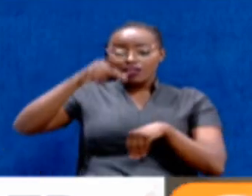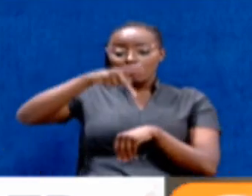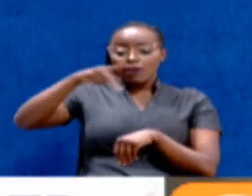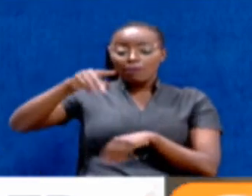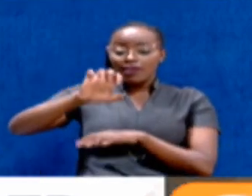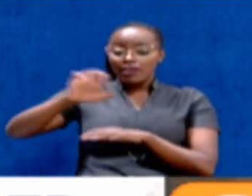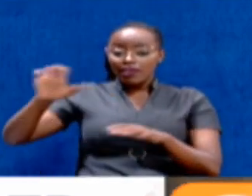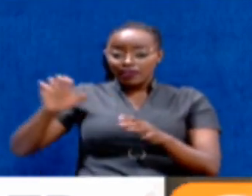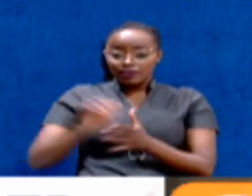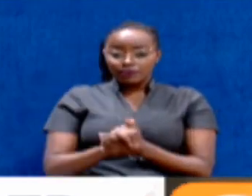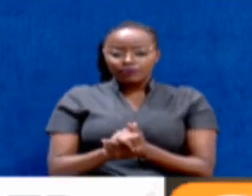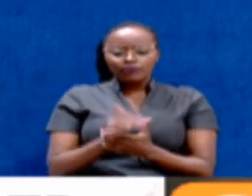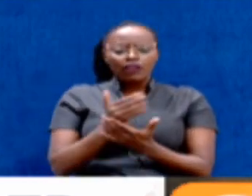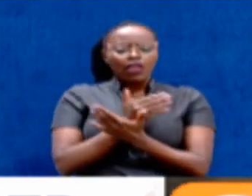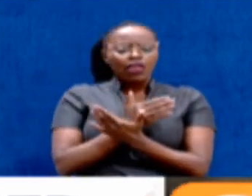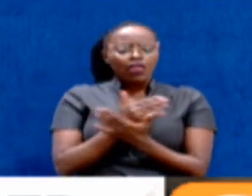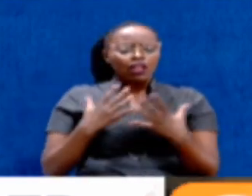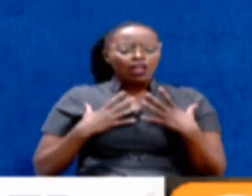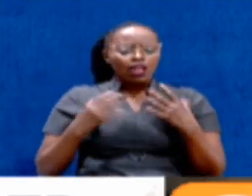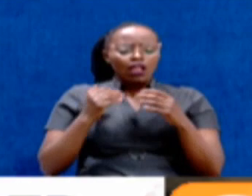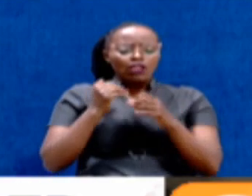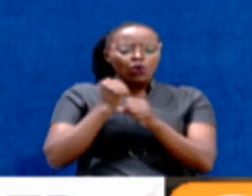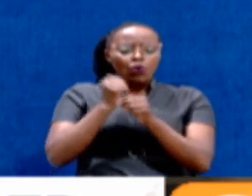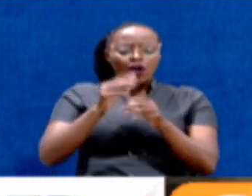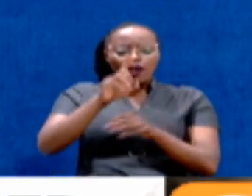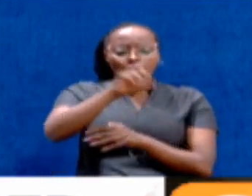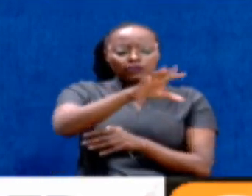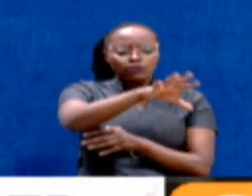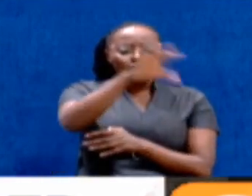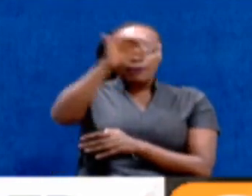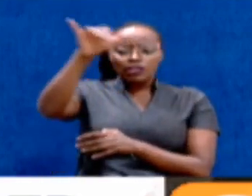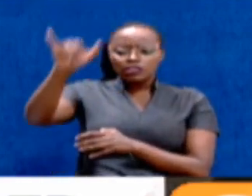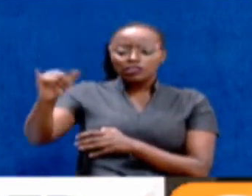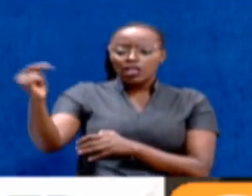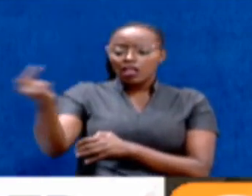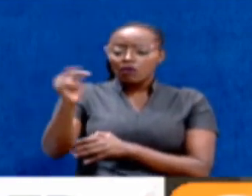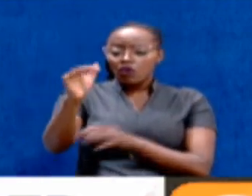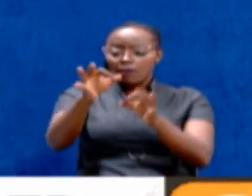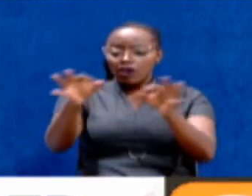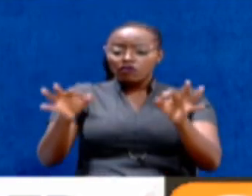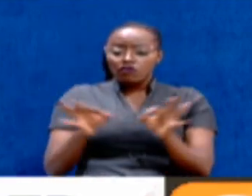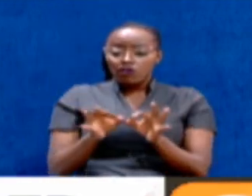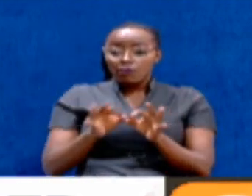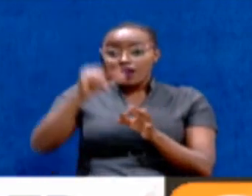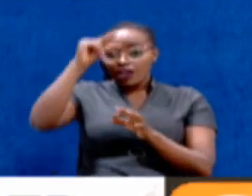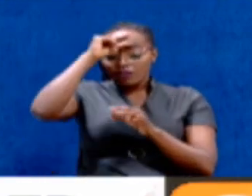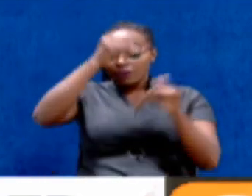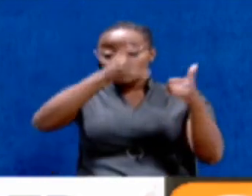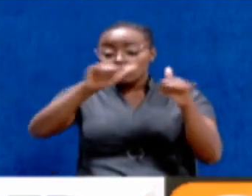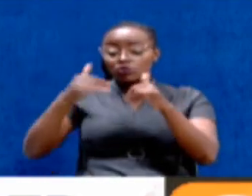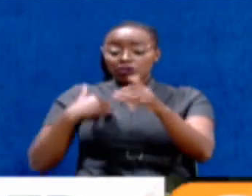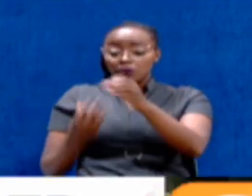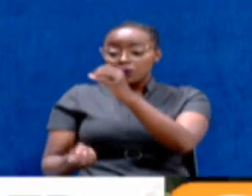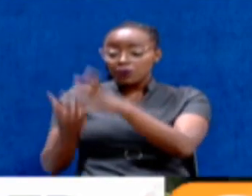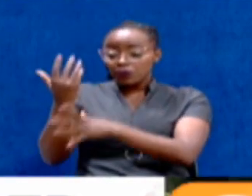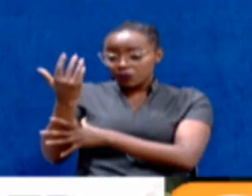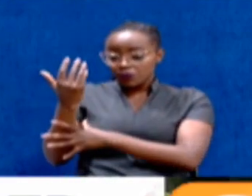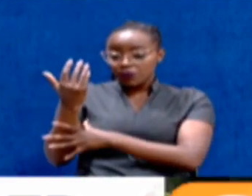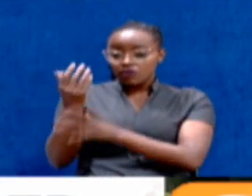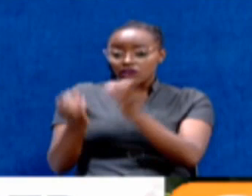PPE. Any healthcare worker who contracts COVID-19 needs to be isolated from their family. The national government has tried by putting up